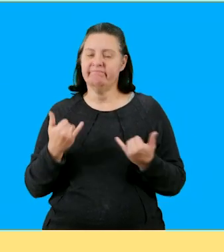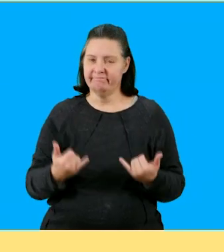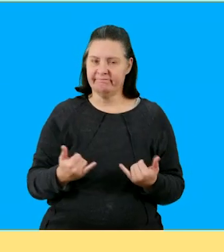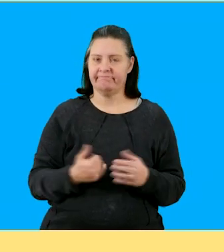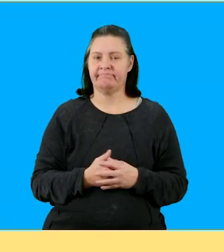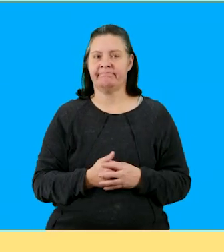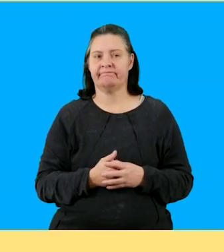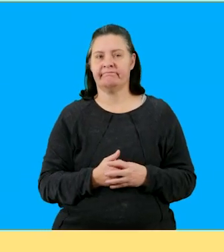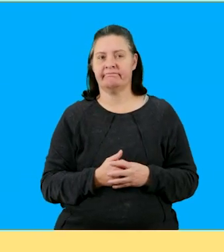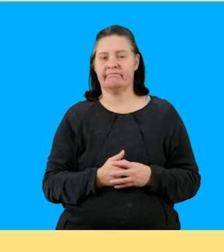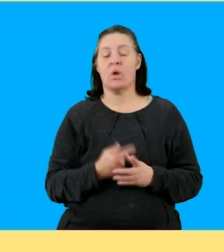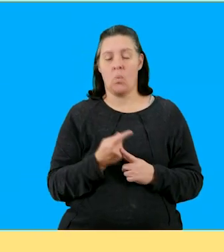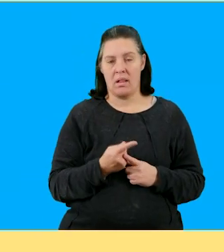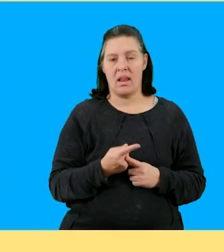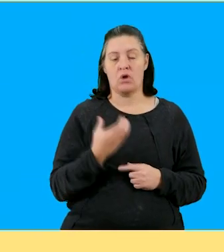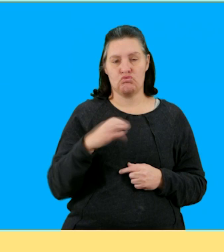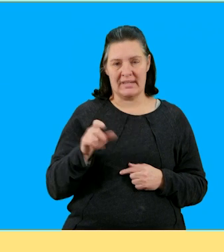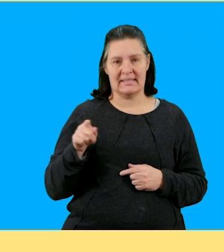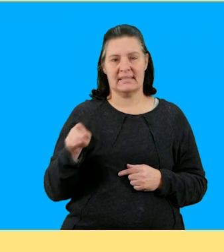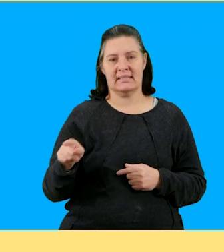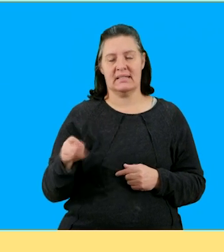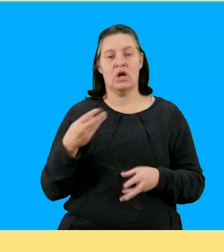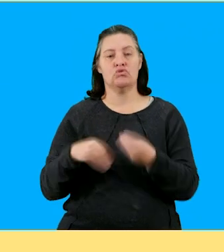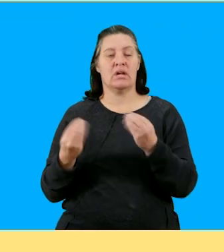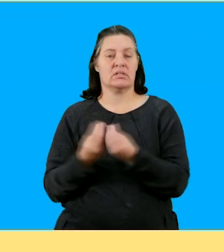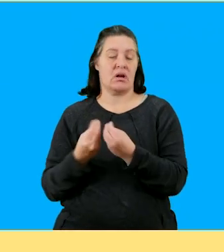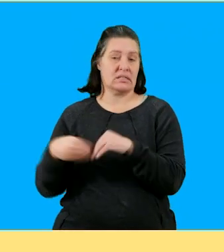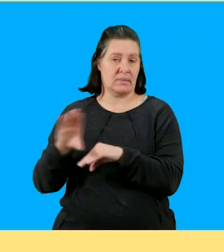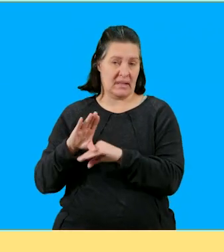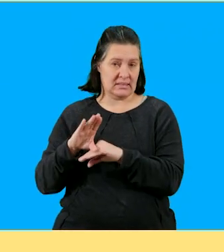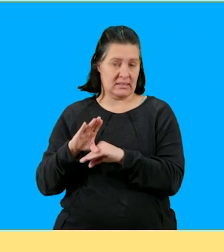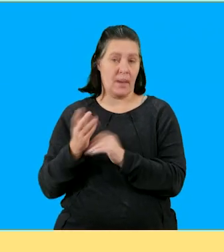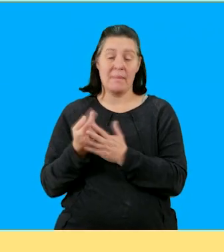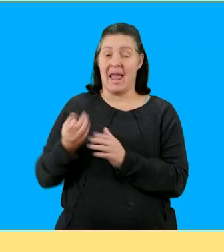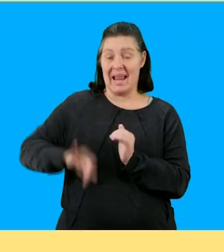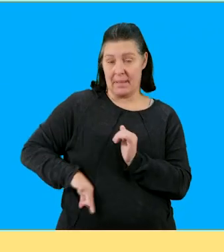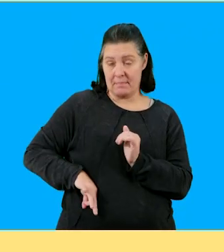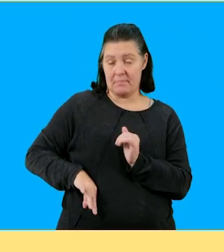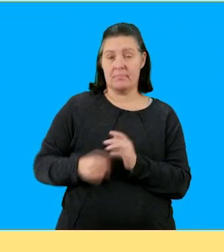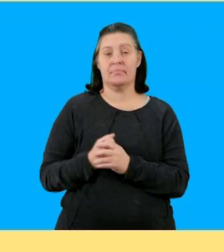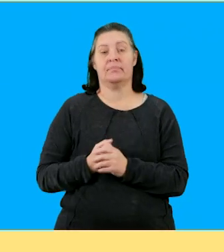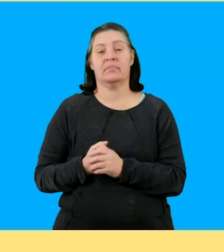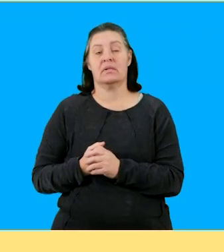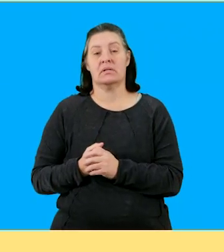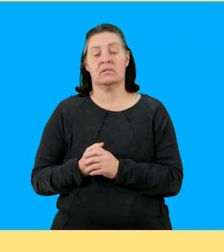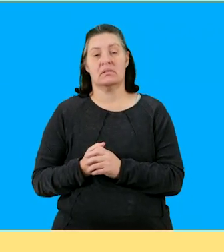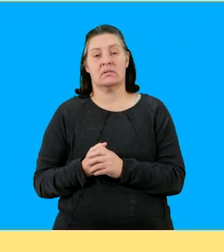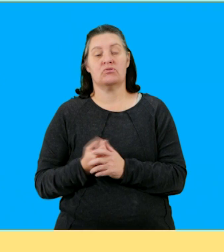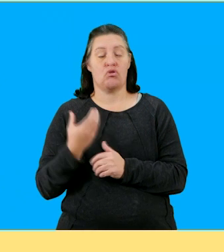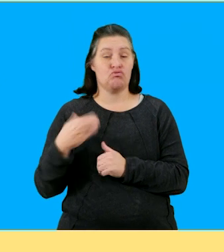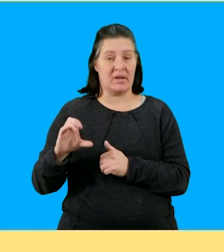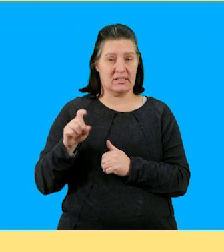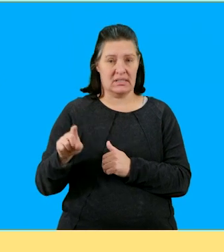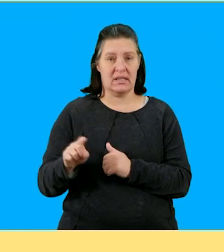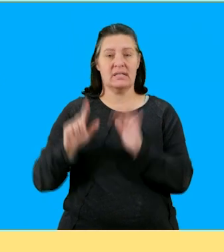come and credit in my trading stock surplus. Remember, it is income. So I'll say trading stock, and then I'm going to credit